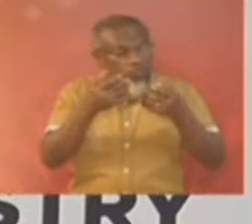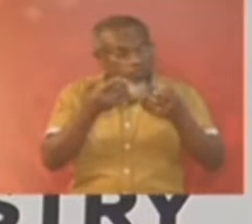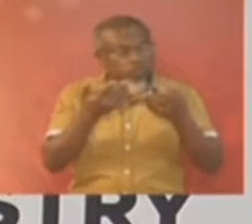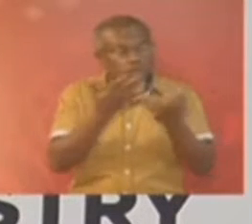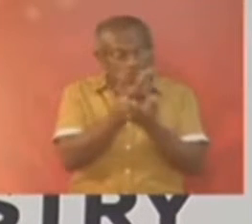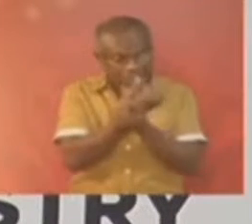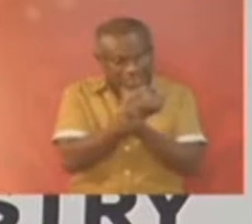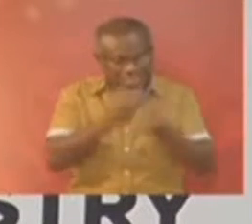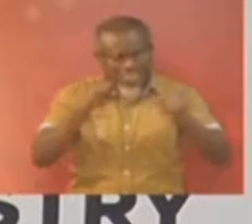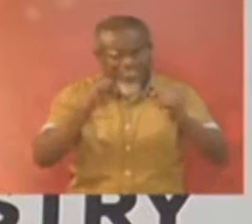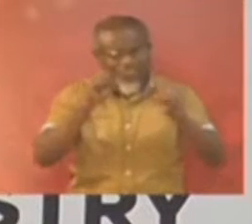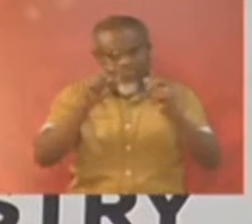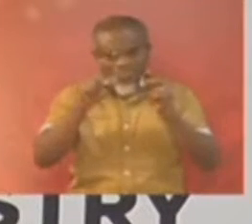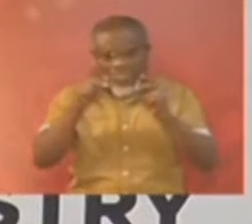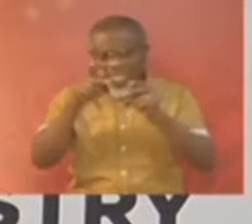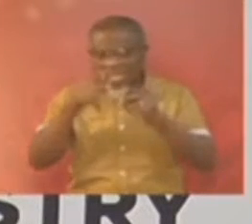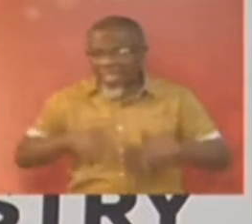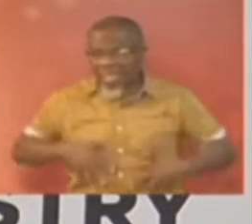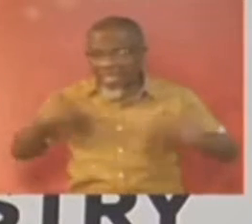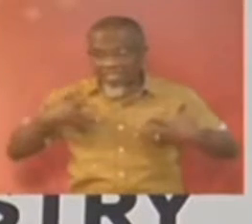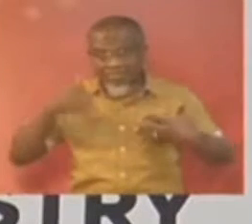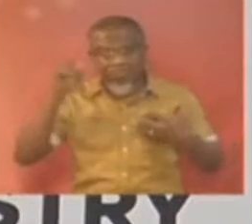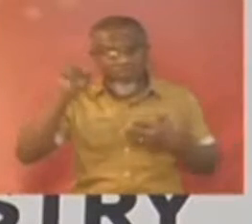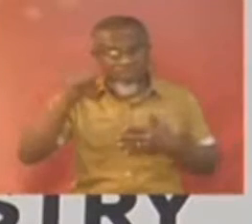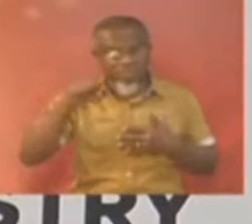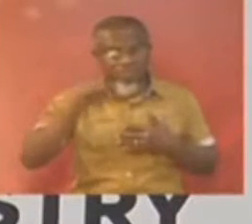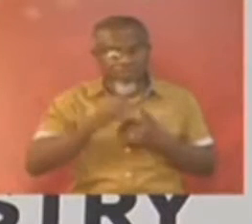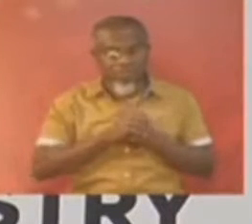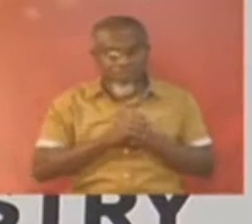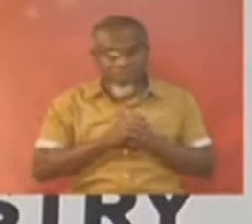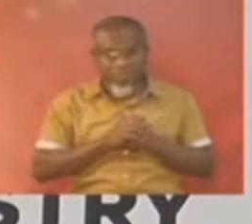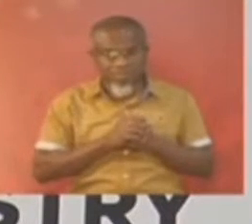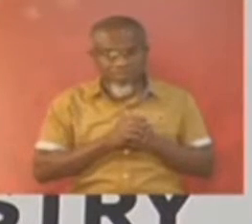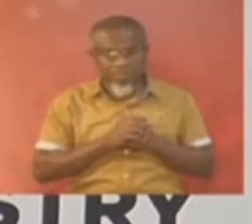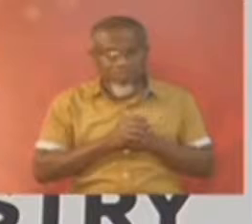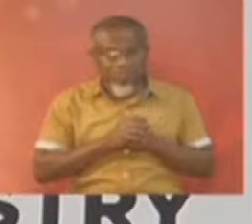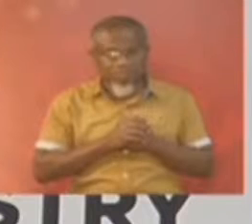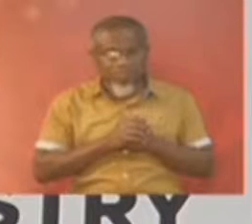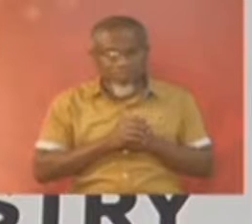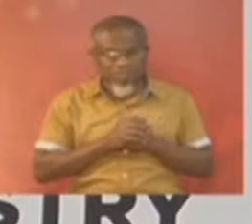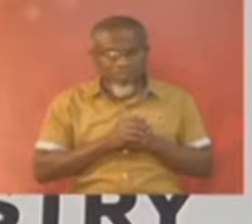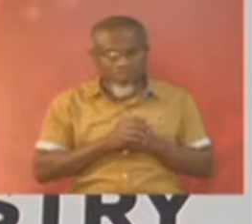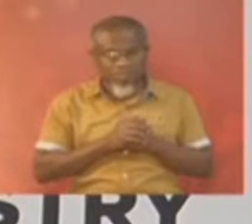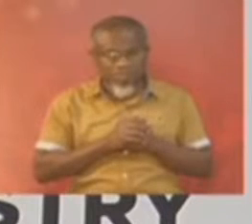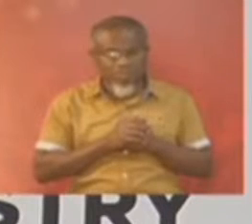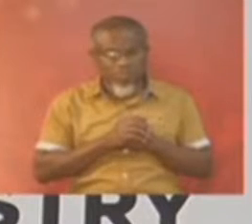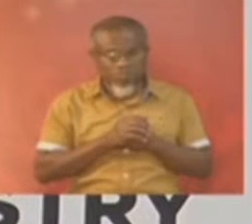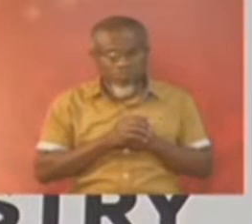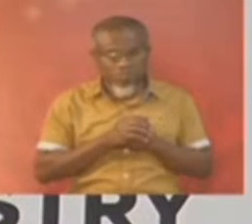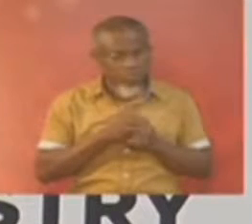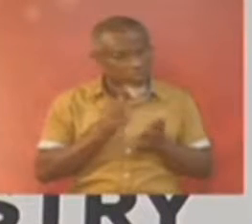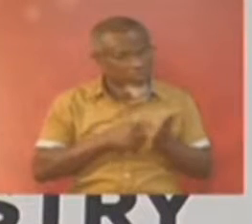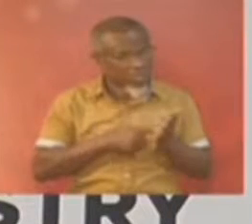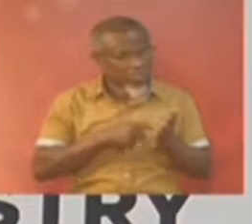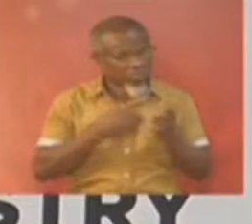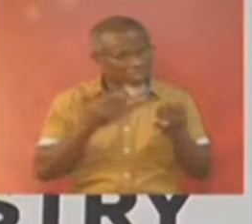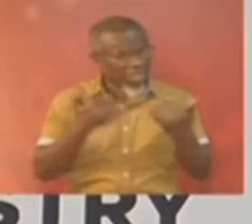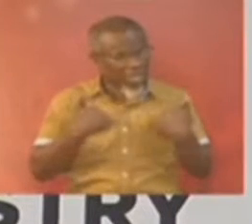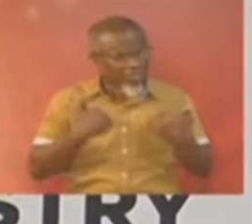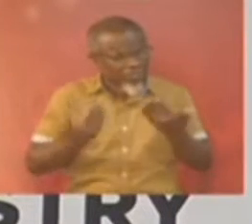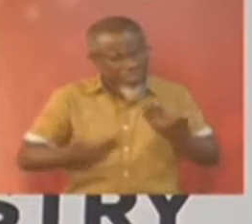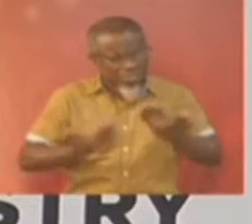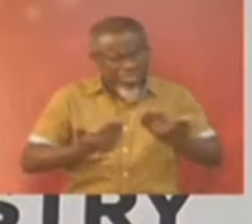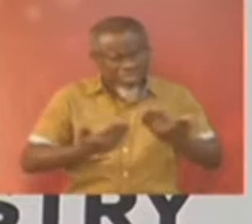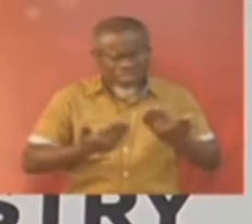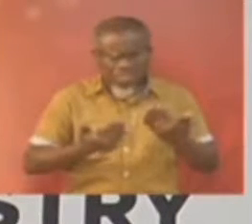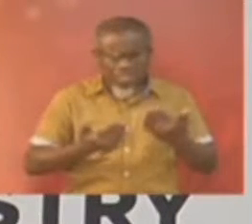of decades. Well, there has always been a shortfall of demand outstripping supply in the way of